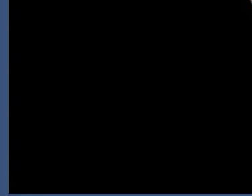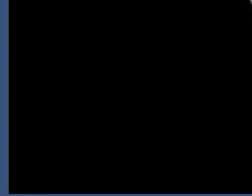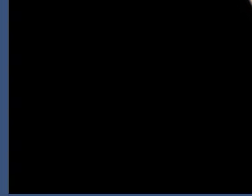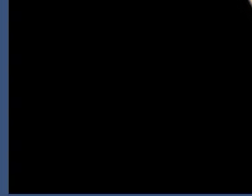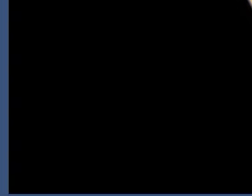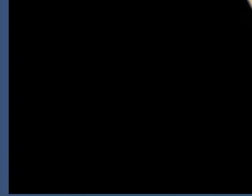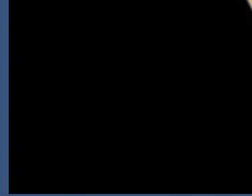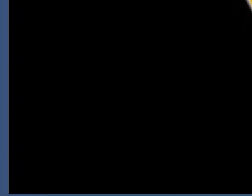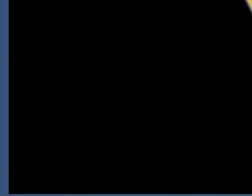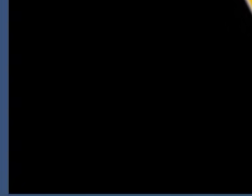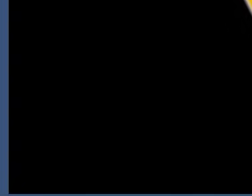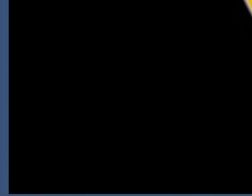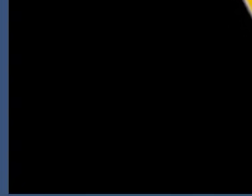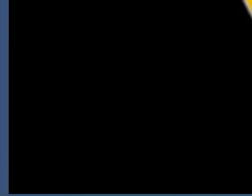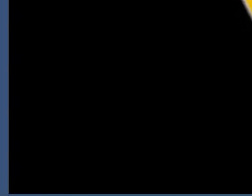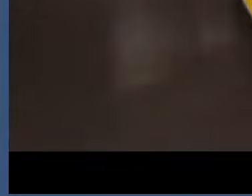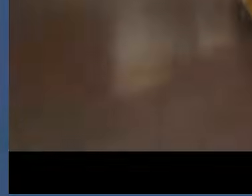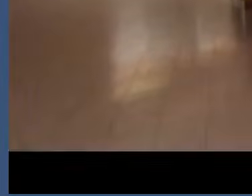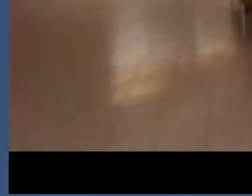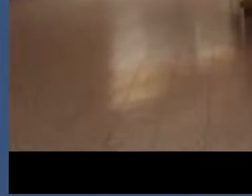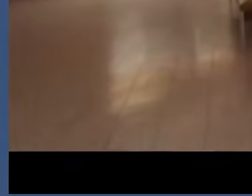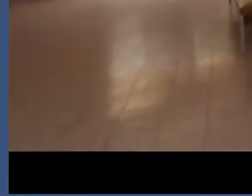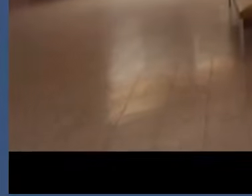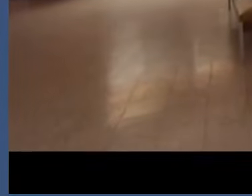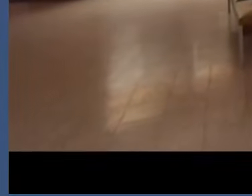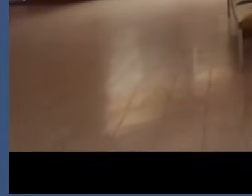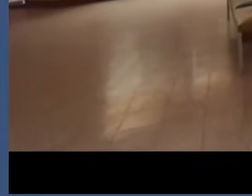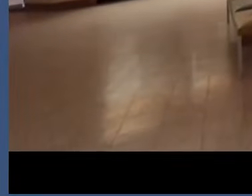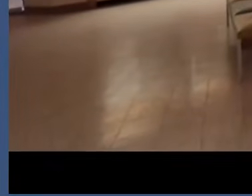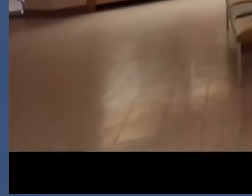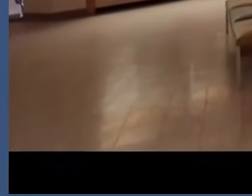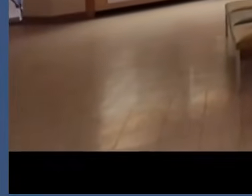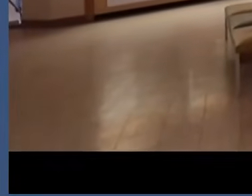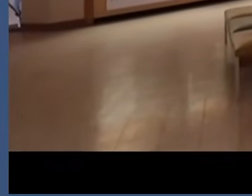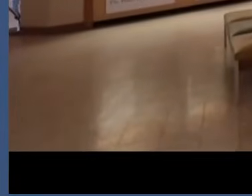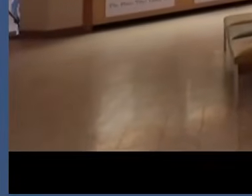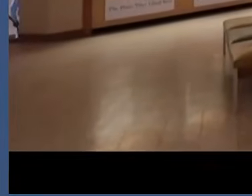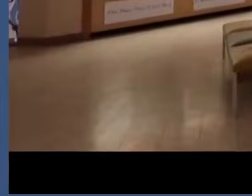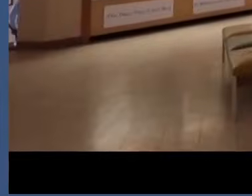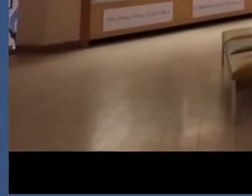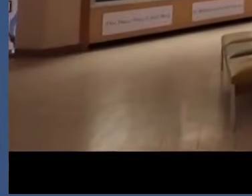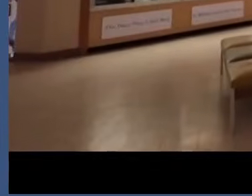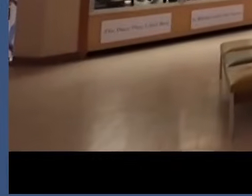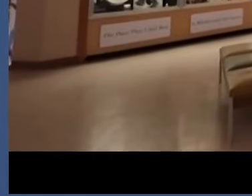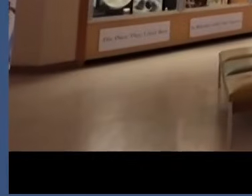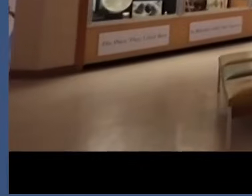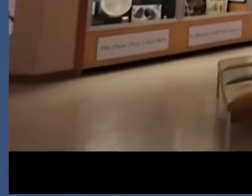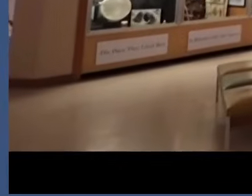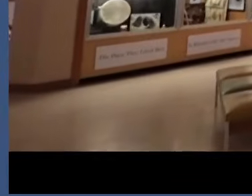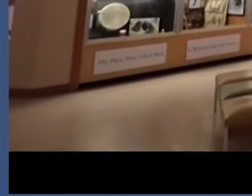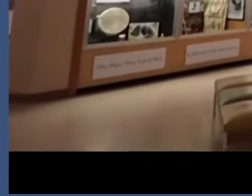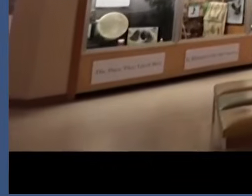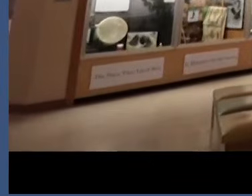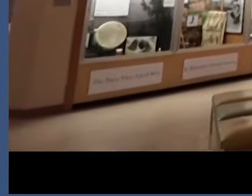for their many efforts to keep this site open to the public and available to all